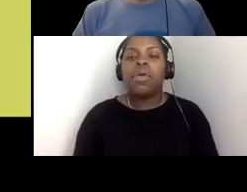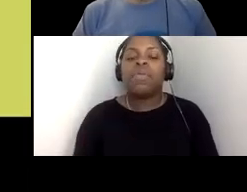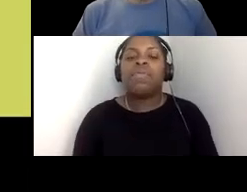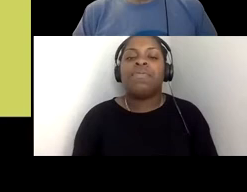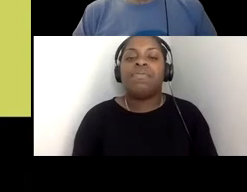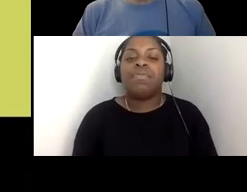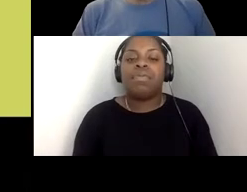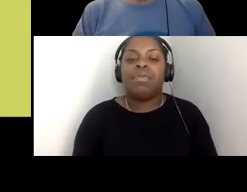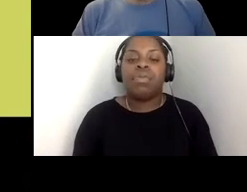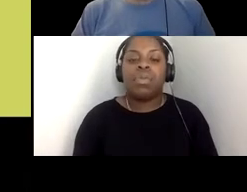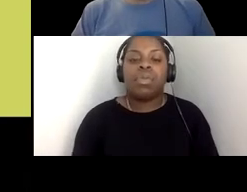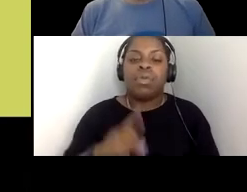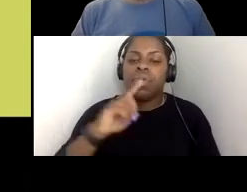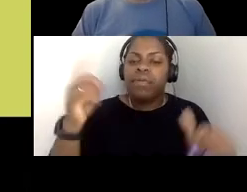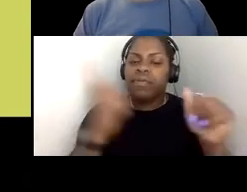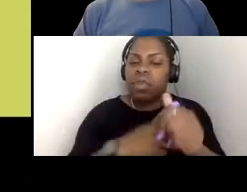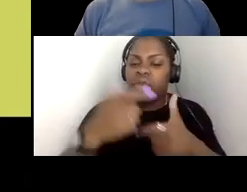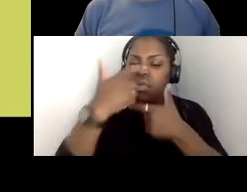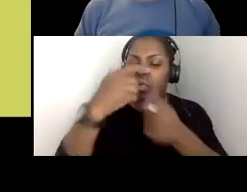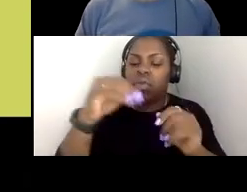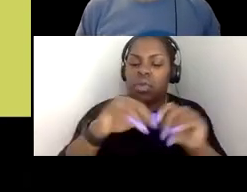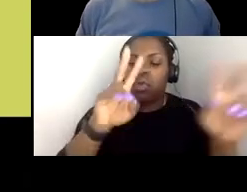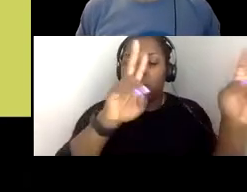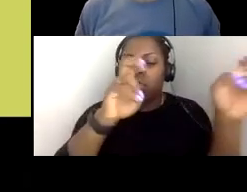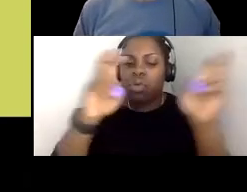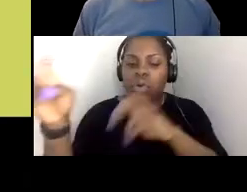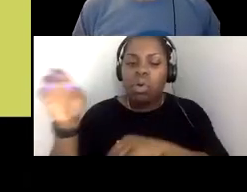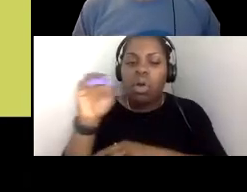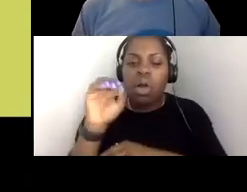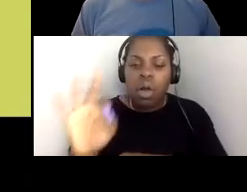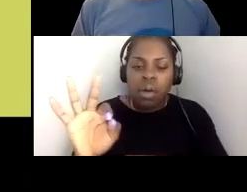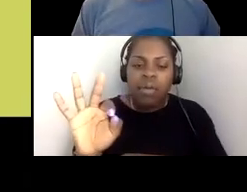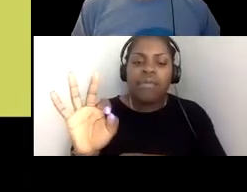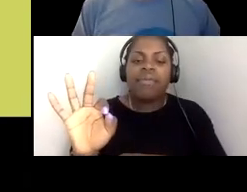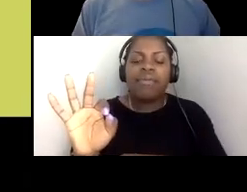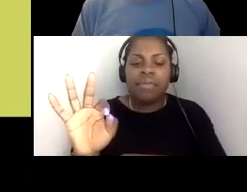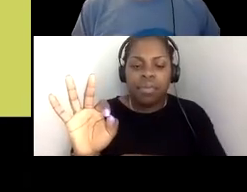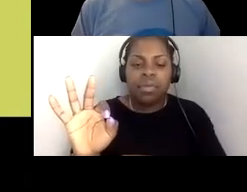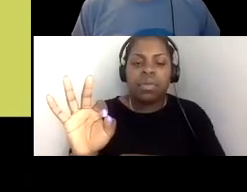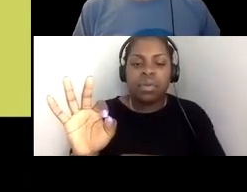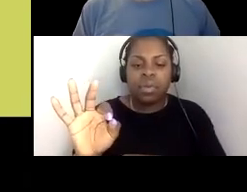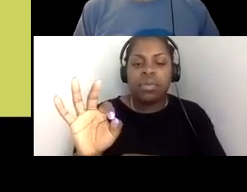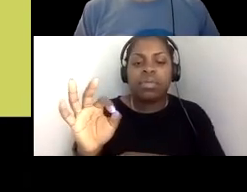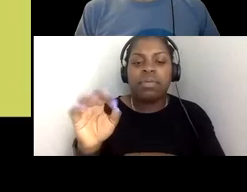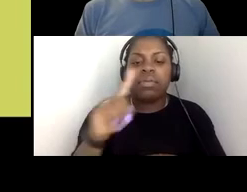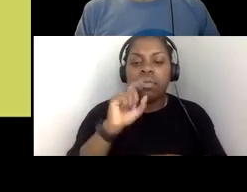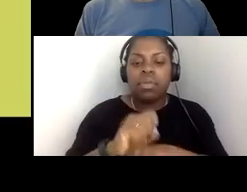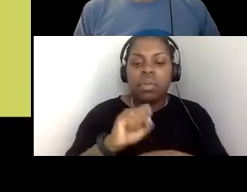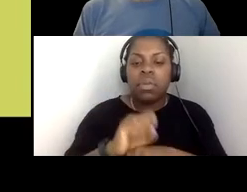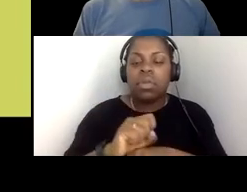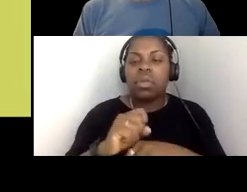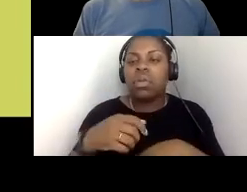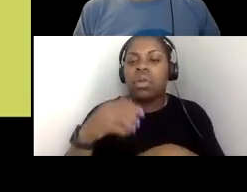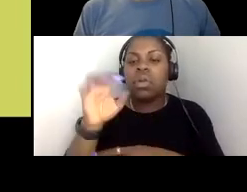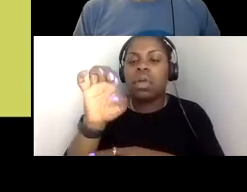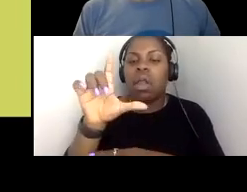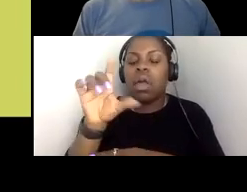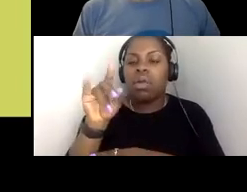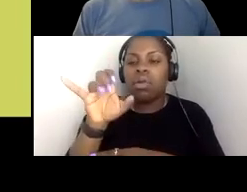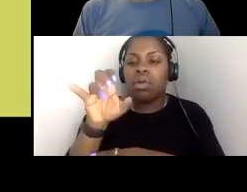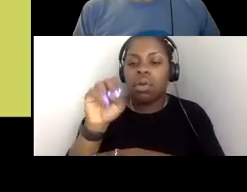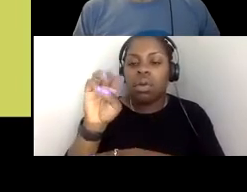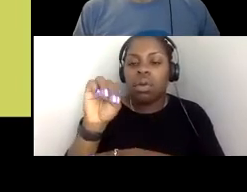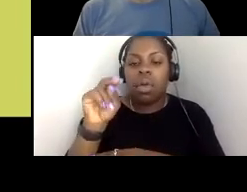and electronic monitoring in 2009 when I was put on an electronic monitor for about a year as a condition